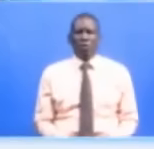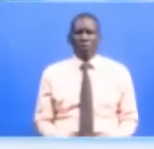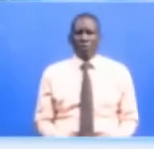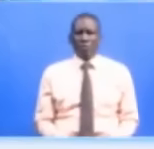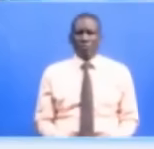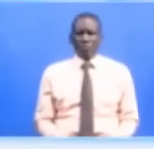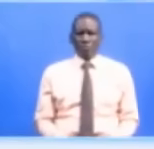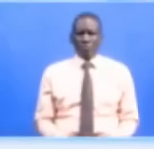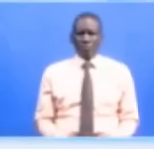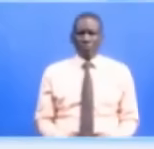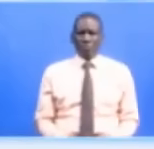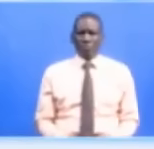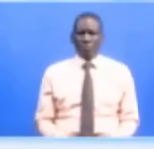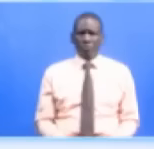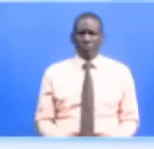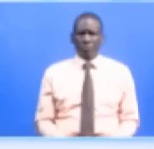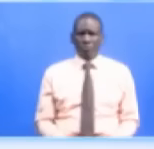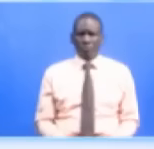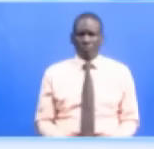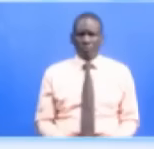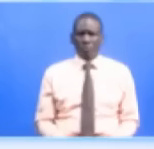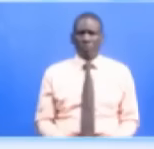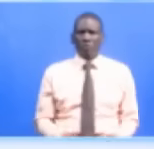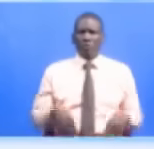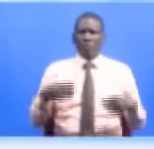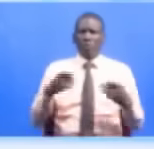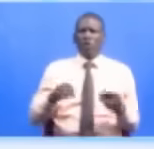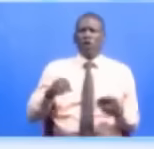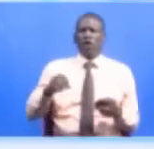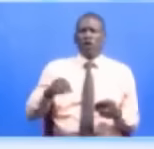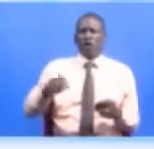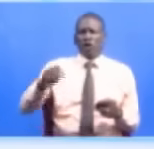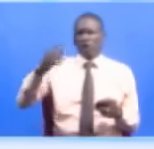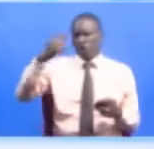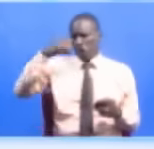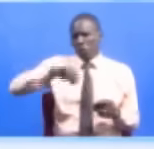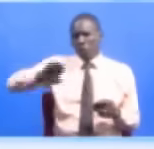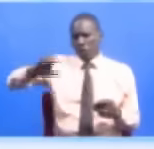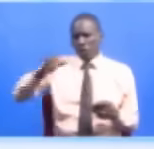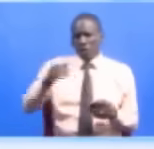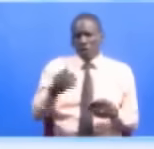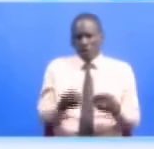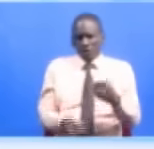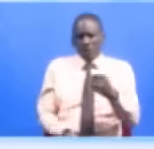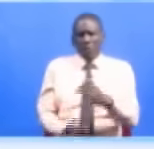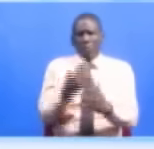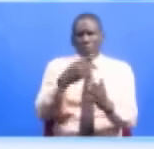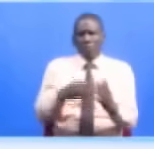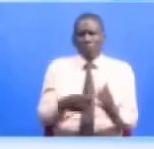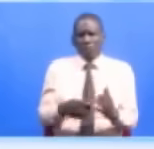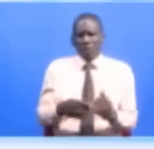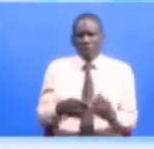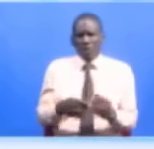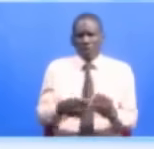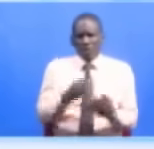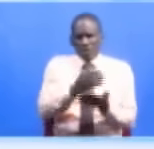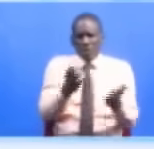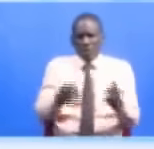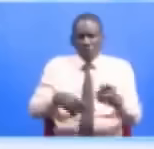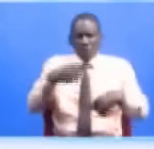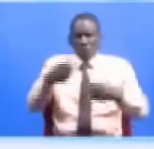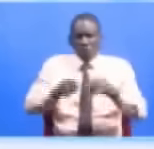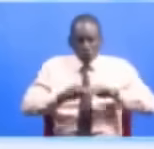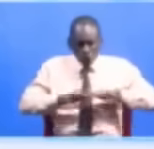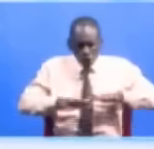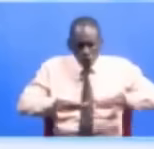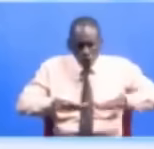And a 15-year-old boy from Gungani village in Kitui County has set up a demonstration of an infinity reactor, which is a continuous flow of